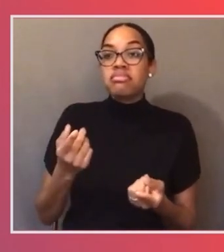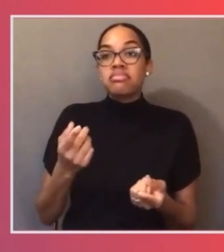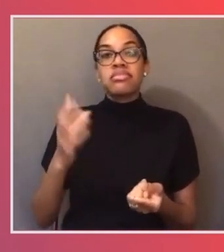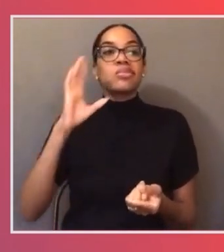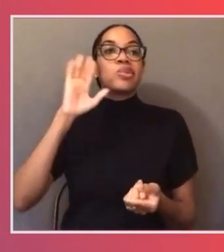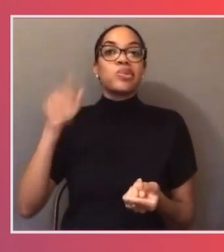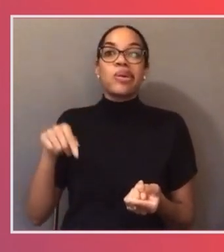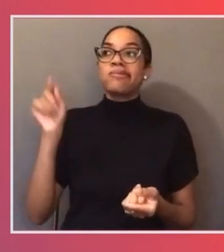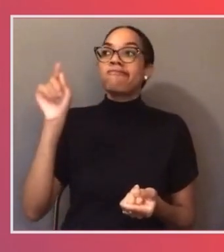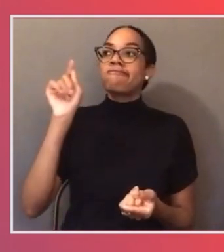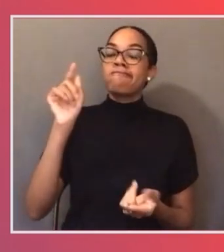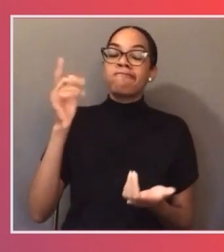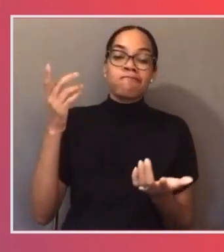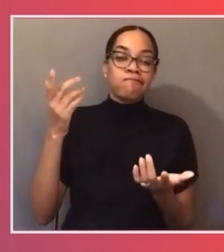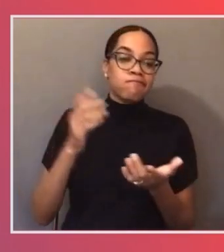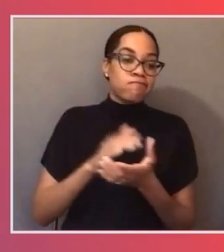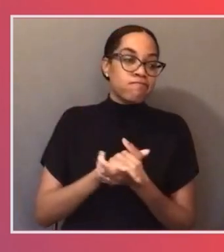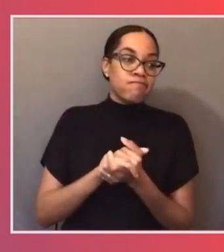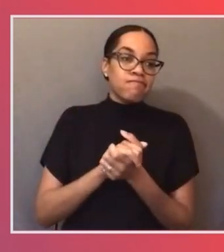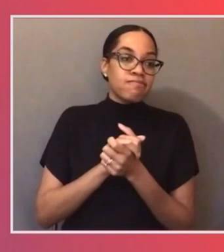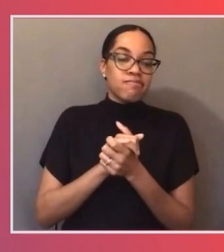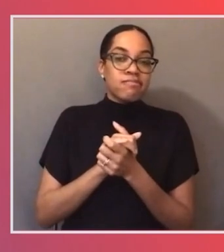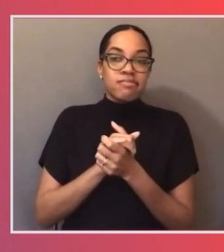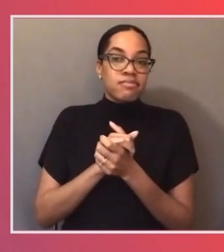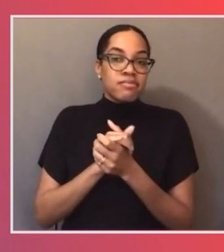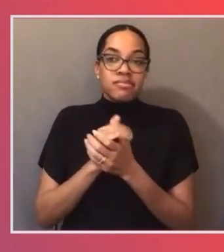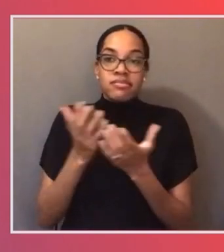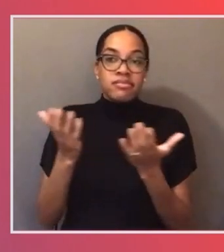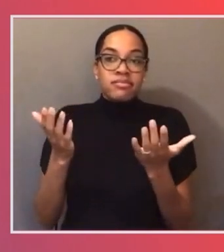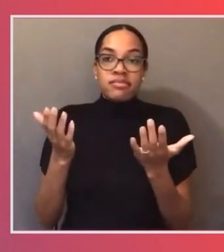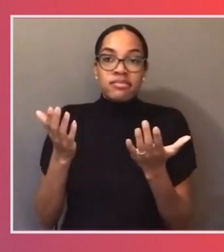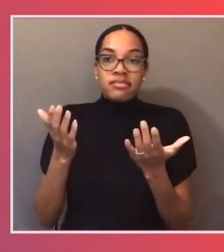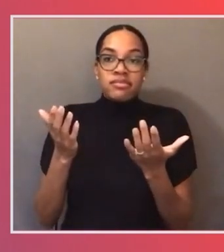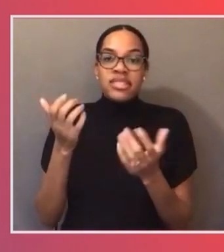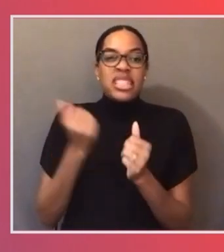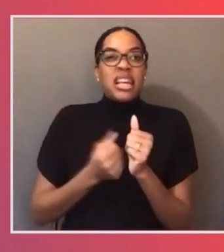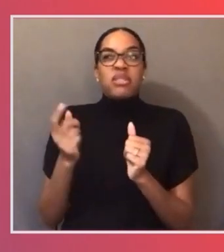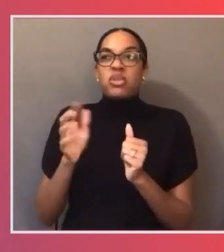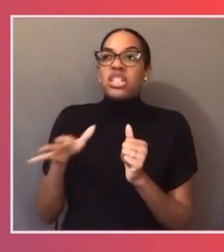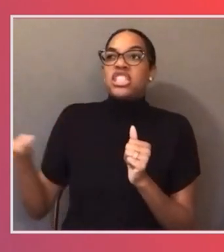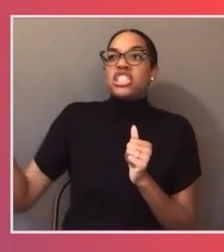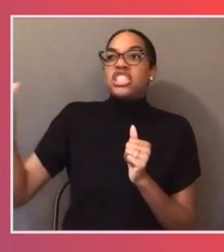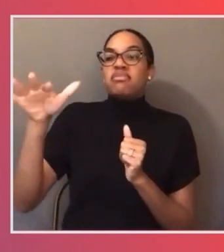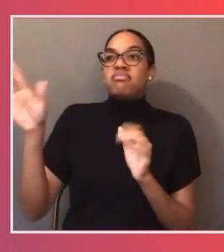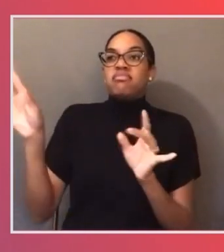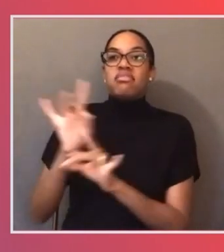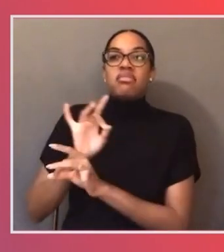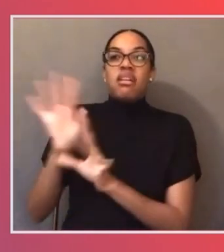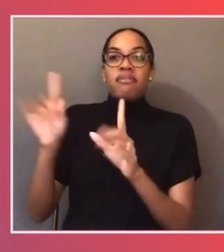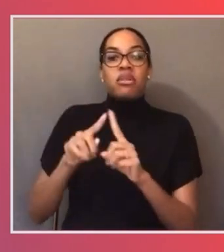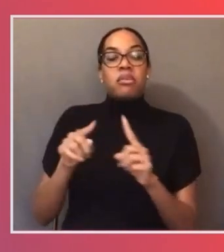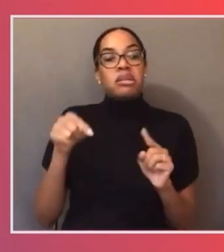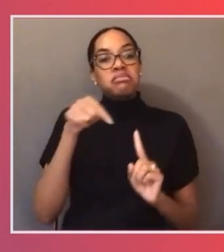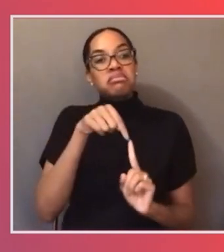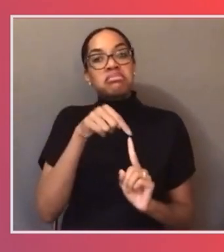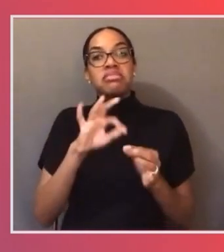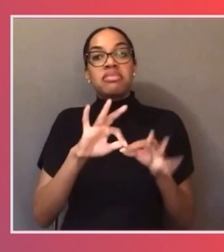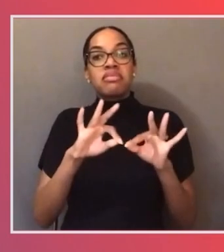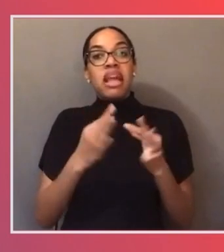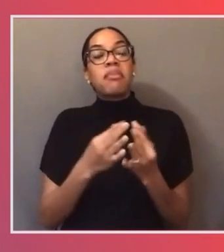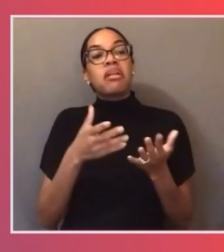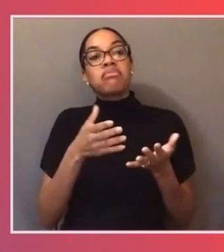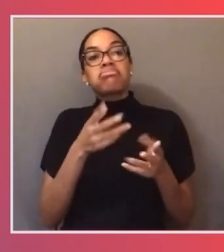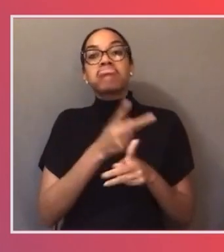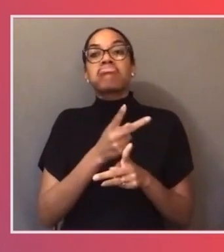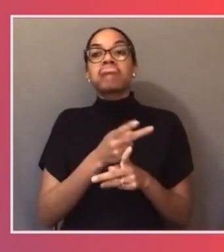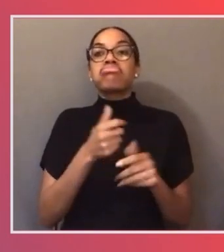awful everywhere. I've been with my family, and that's been really nice. I mean, all the standard answers. I